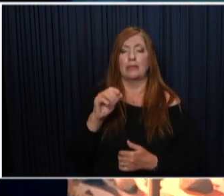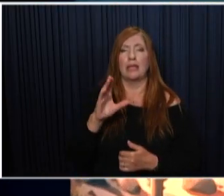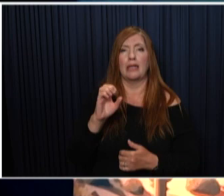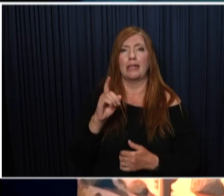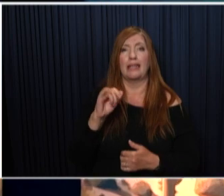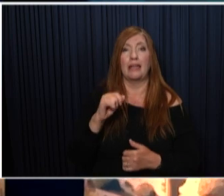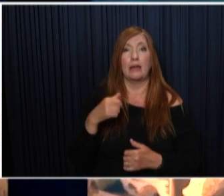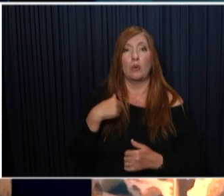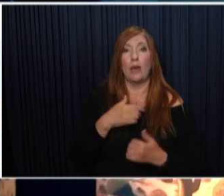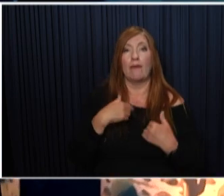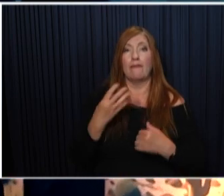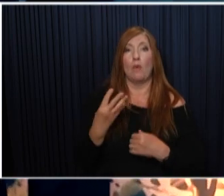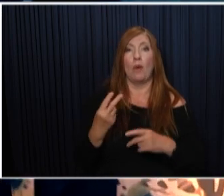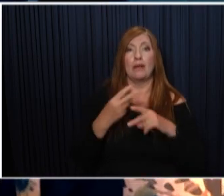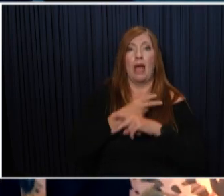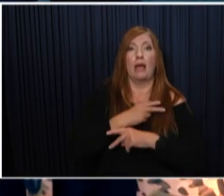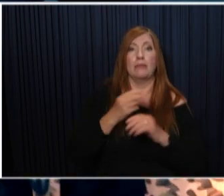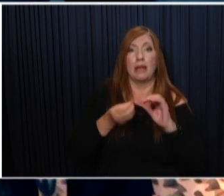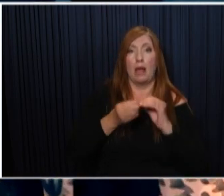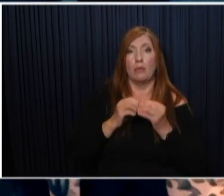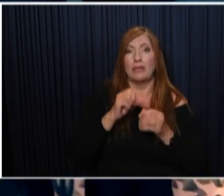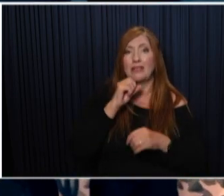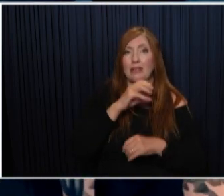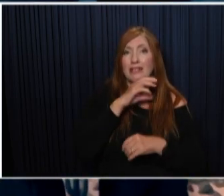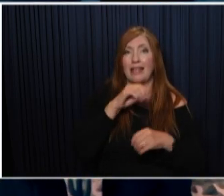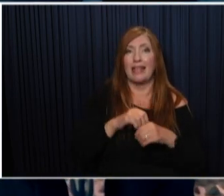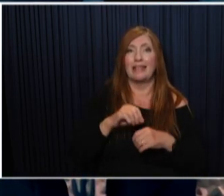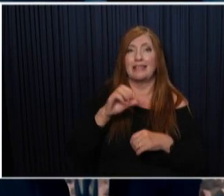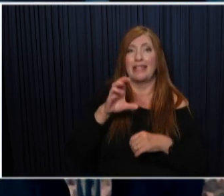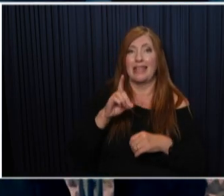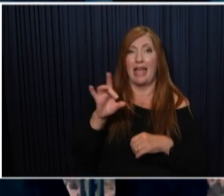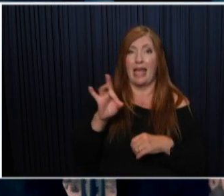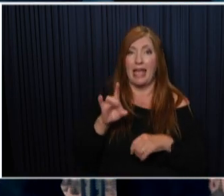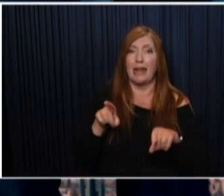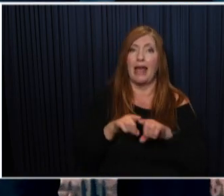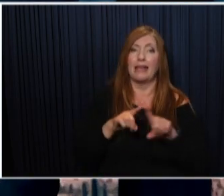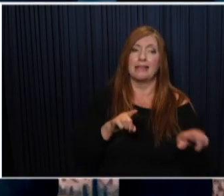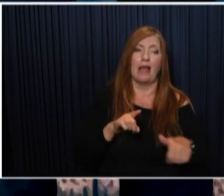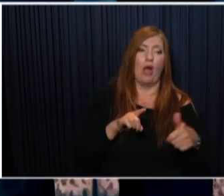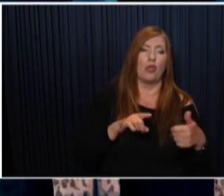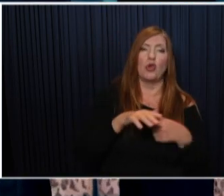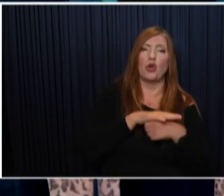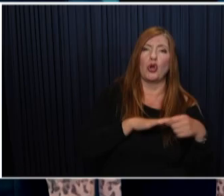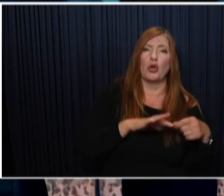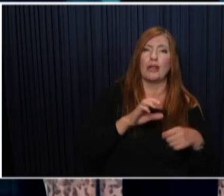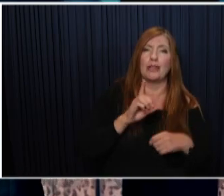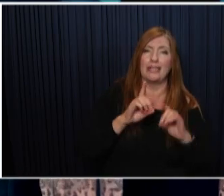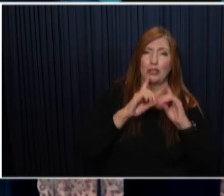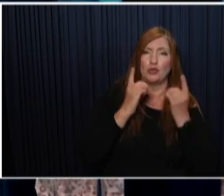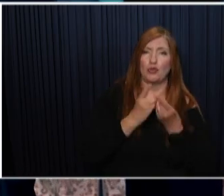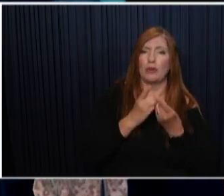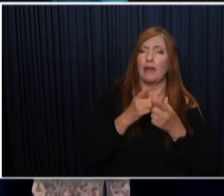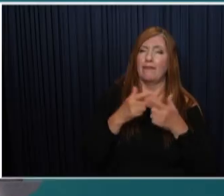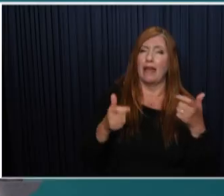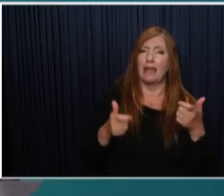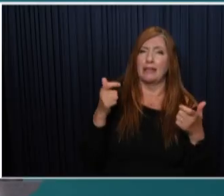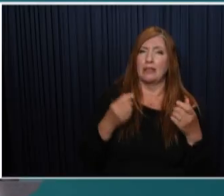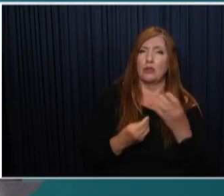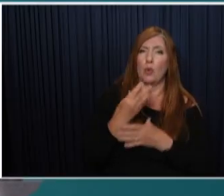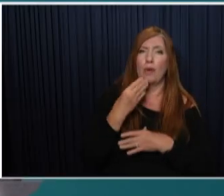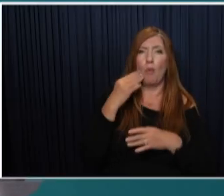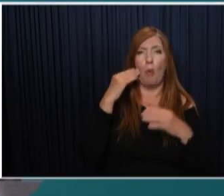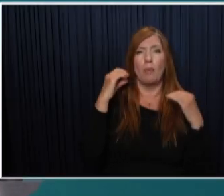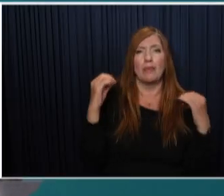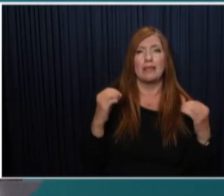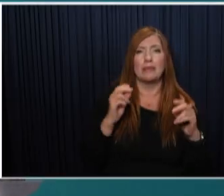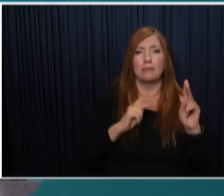times the amount of seniors in Arizona's 8th Congressional District as most of the other districts. And as I mentioned before, the fastest growing homeless population is those